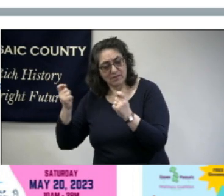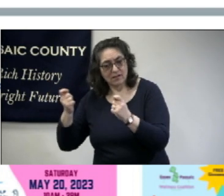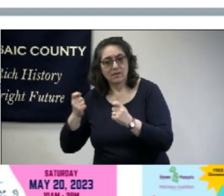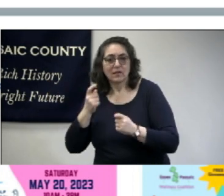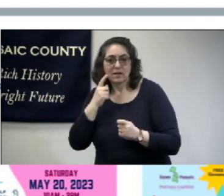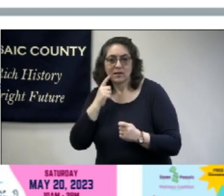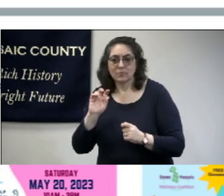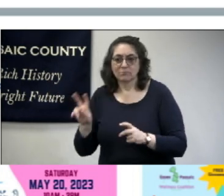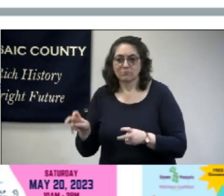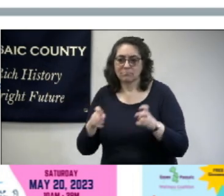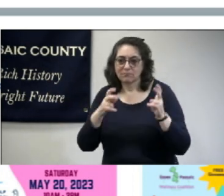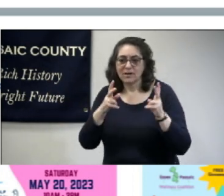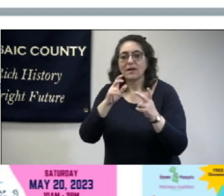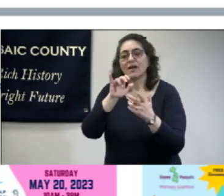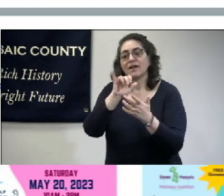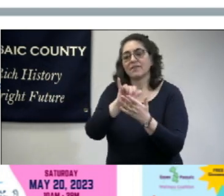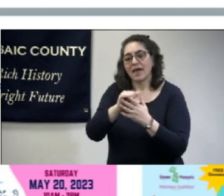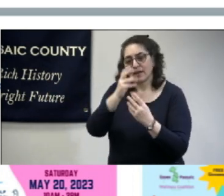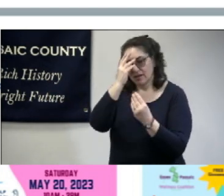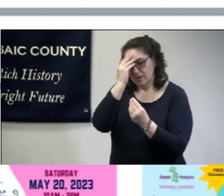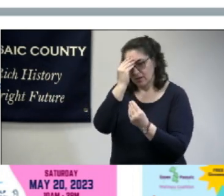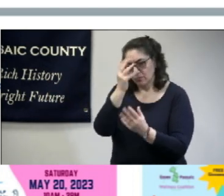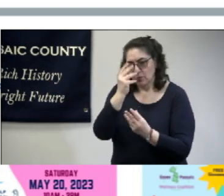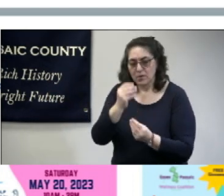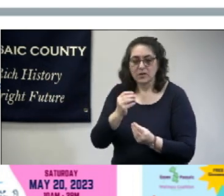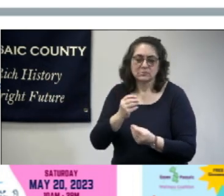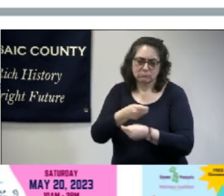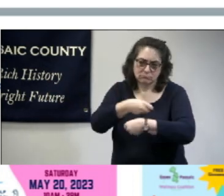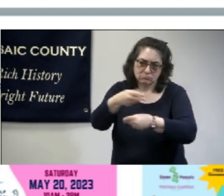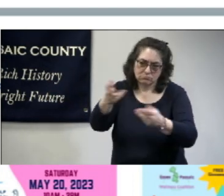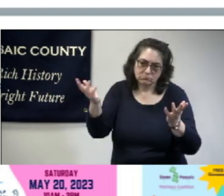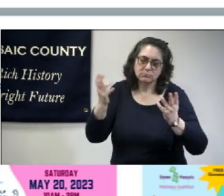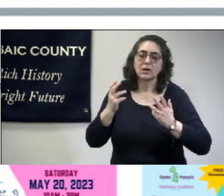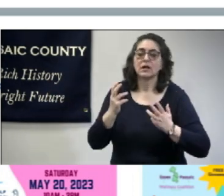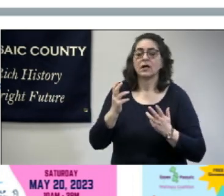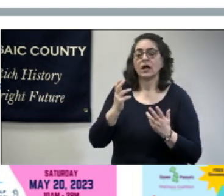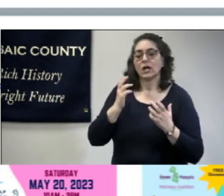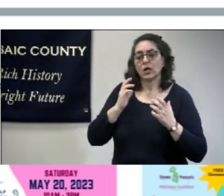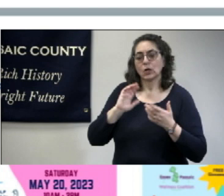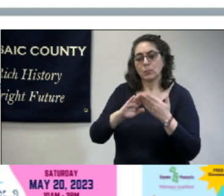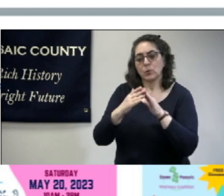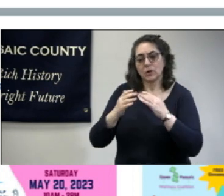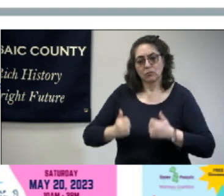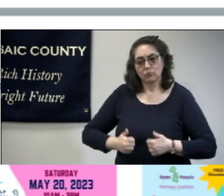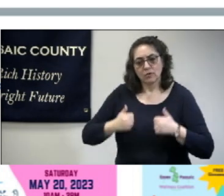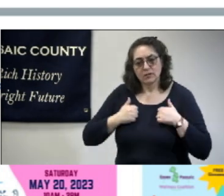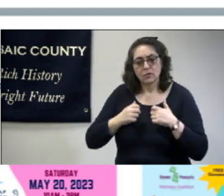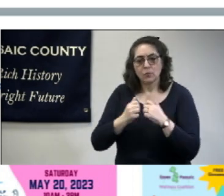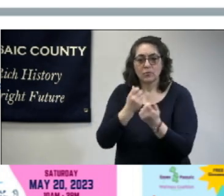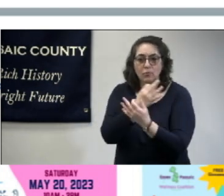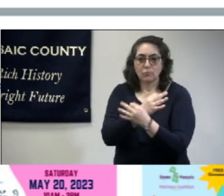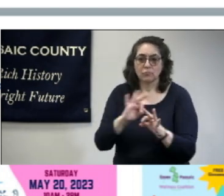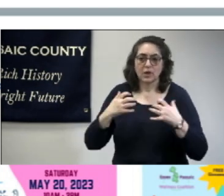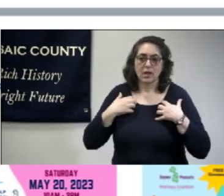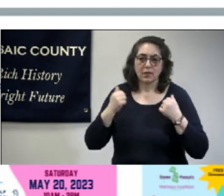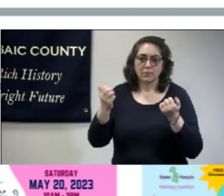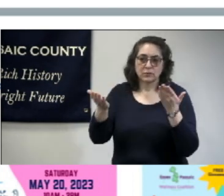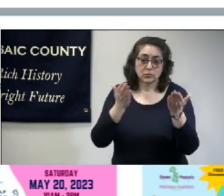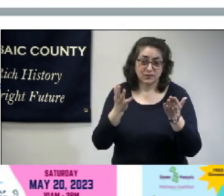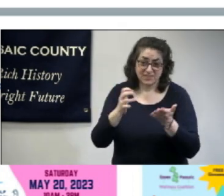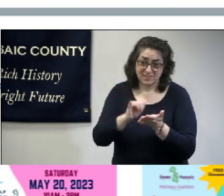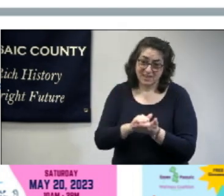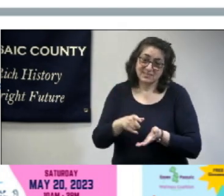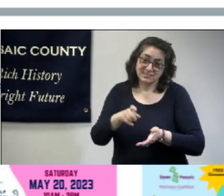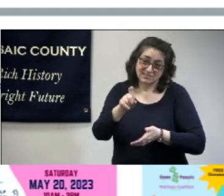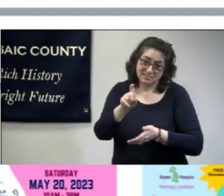can provide our community residents with free health services, as it's something that is necessary and hopefully